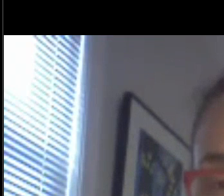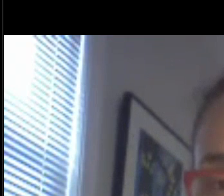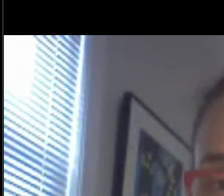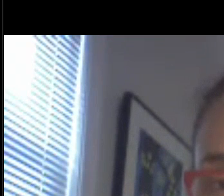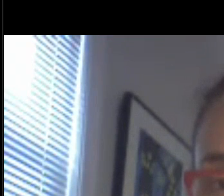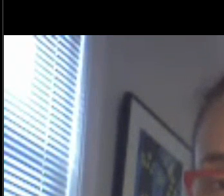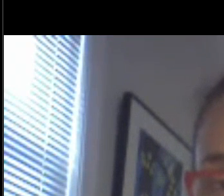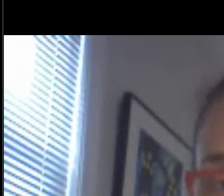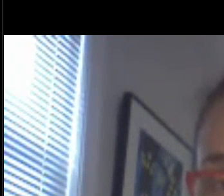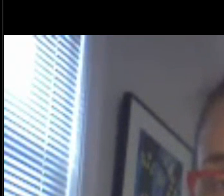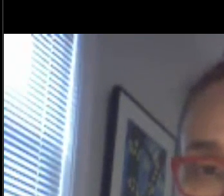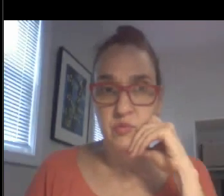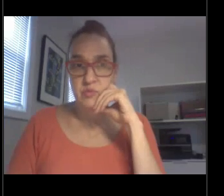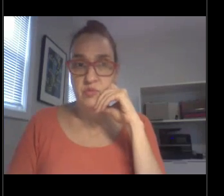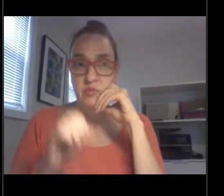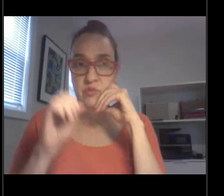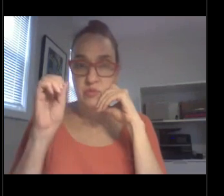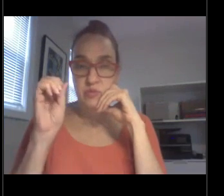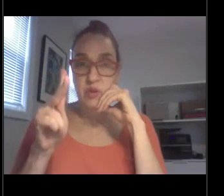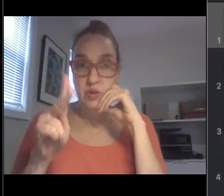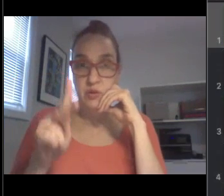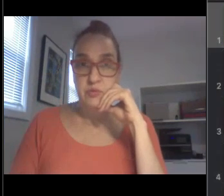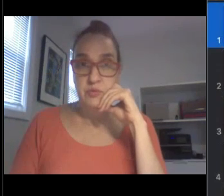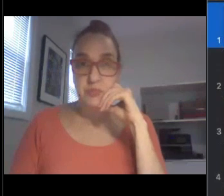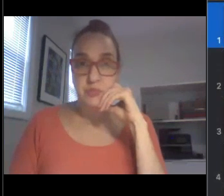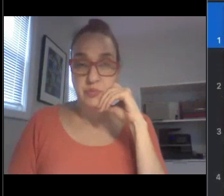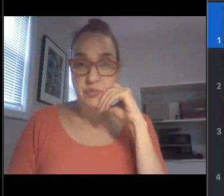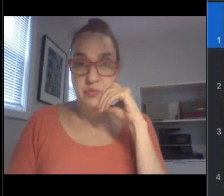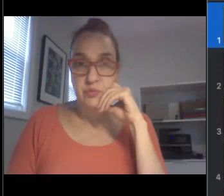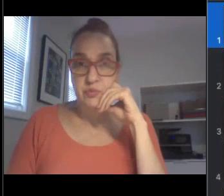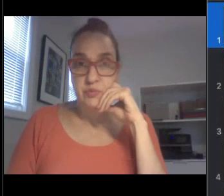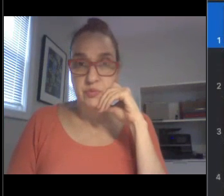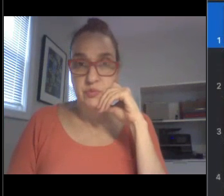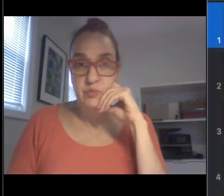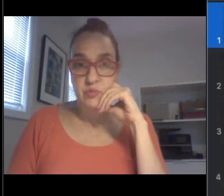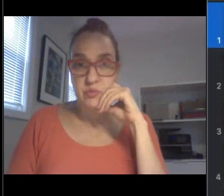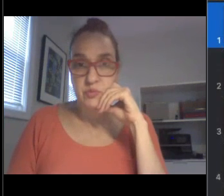Okay, there you go, Jamal. Let's say show this window.